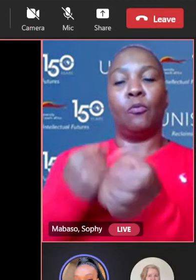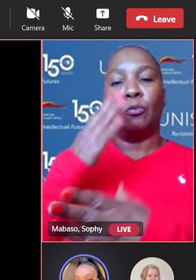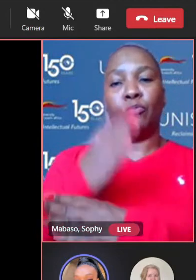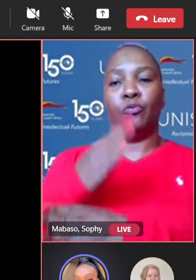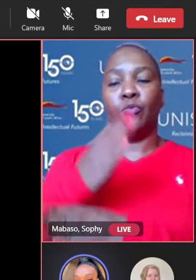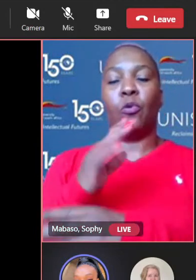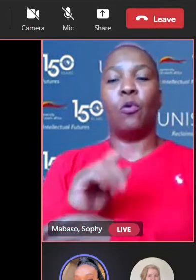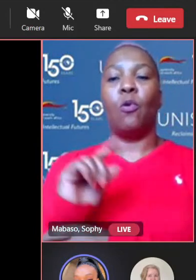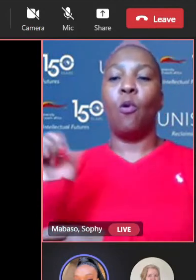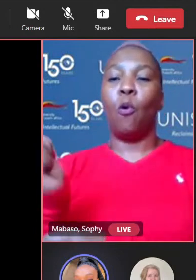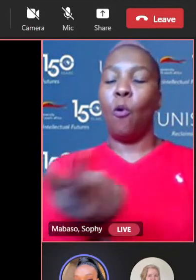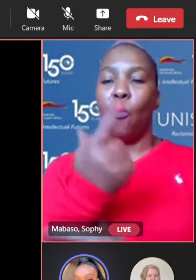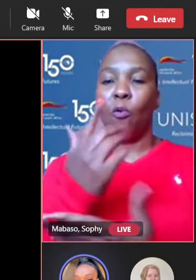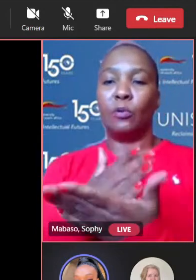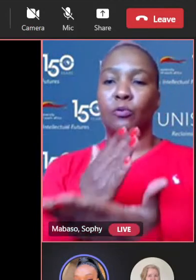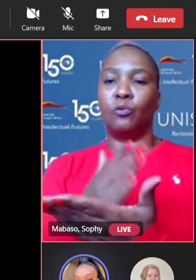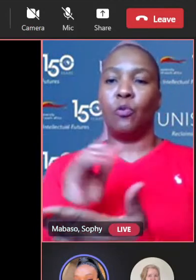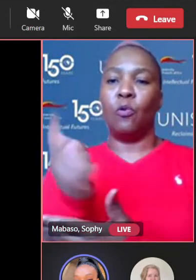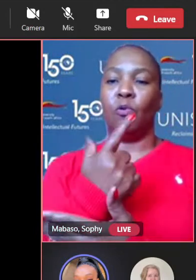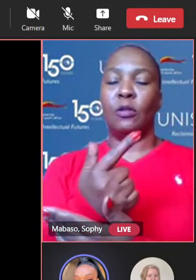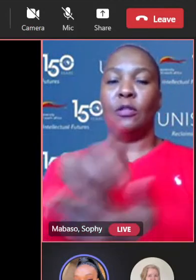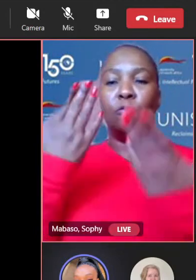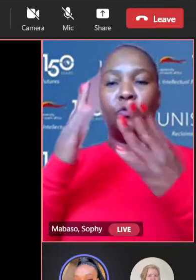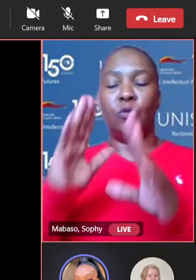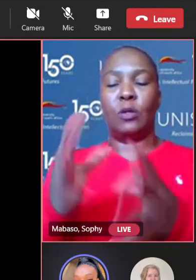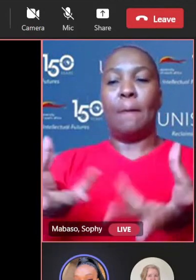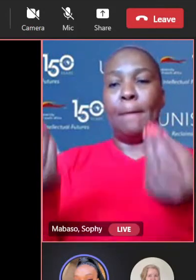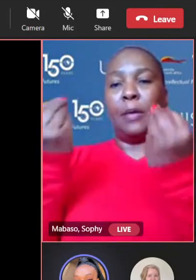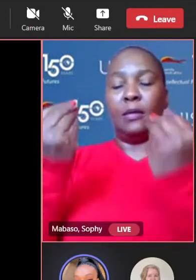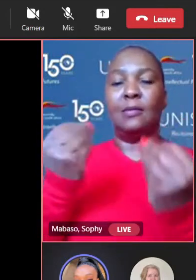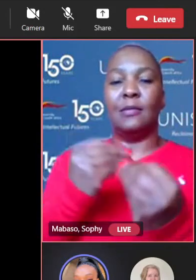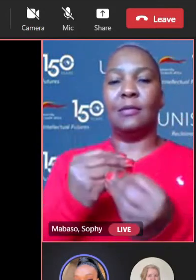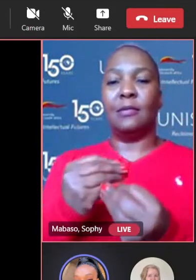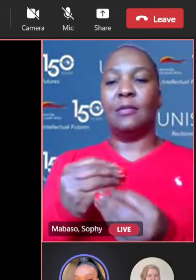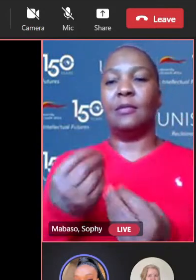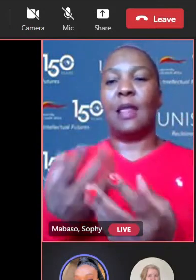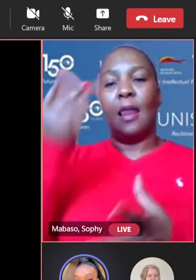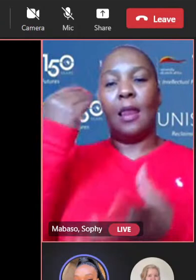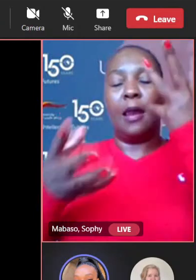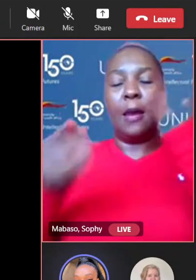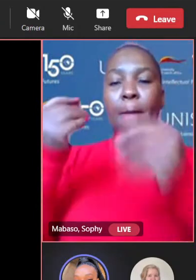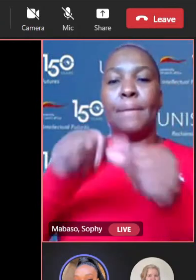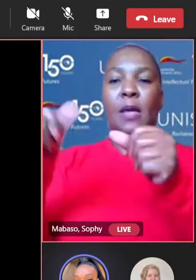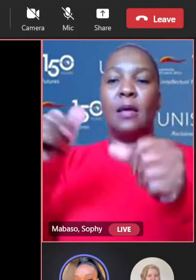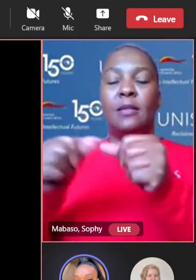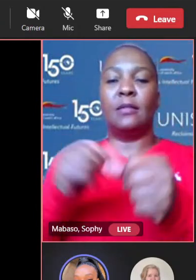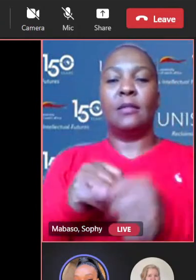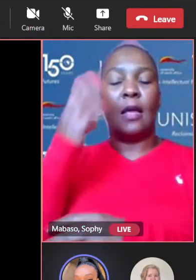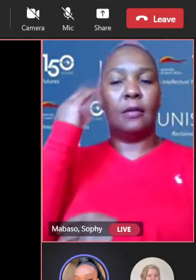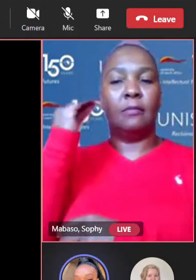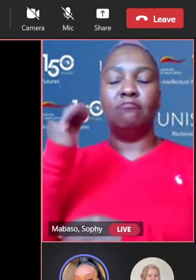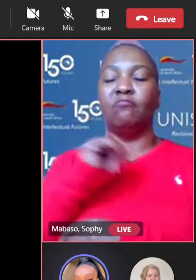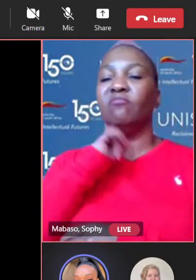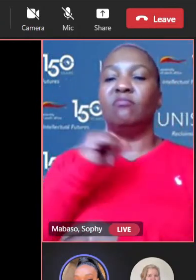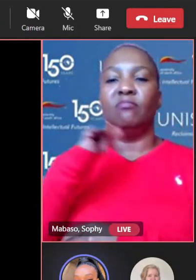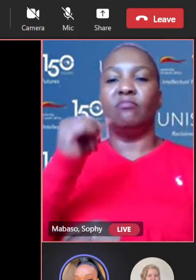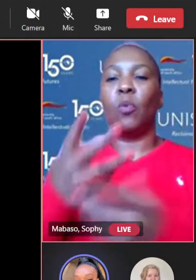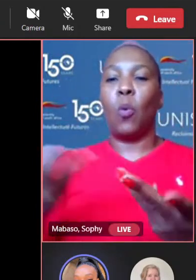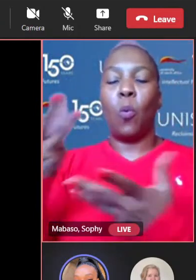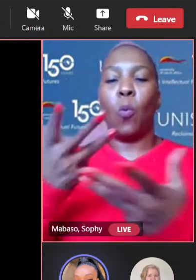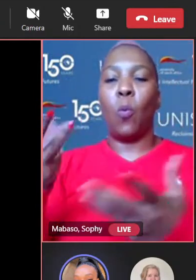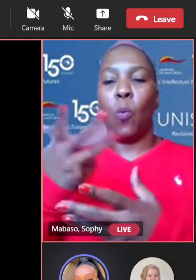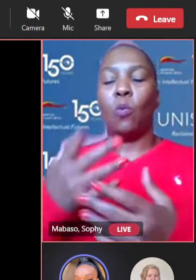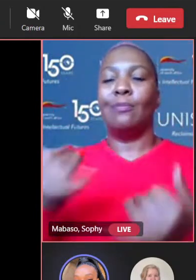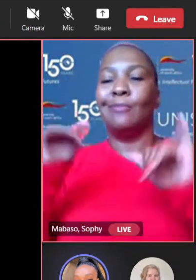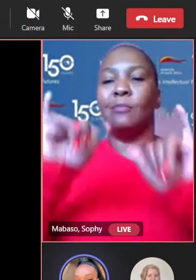their respective areas, they receive the best learning experience, regardless of where you are